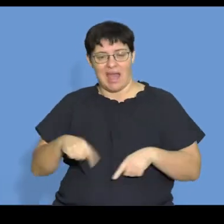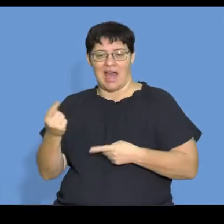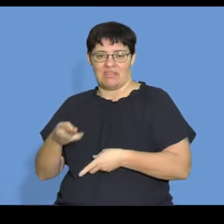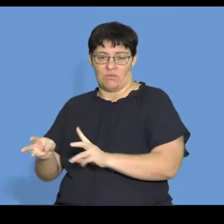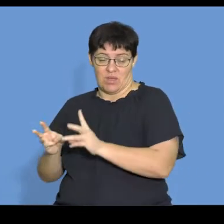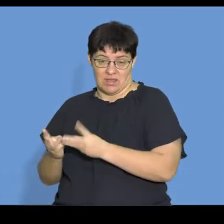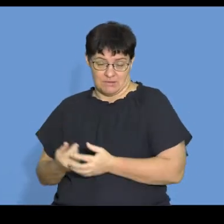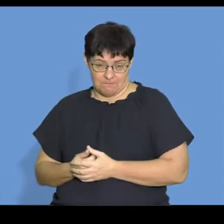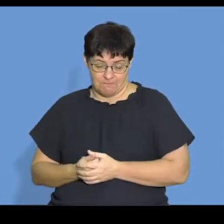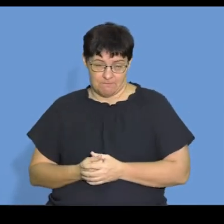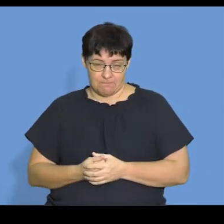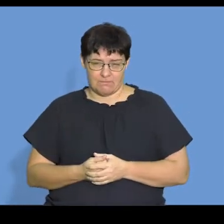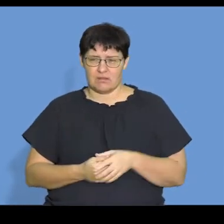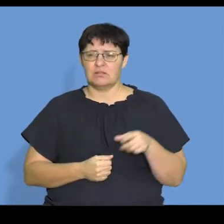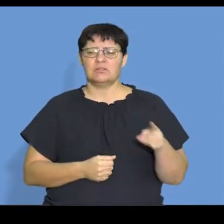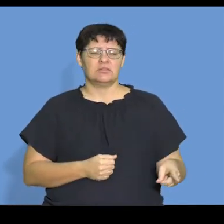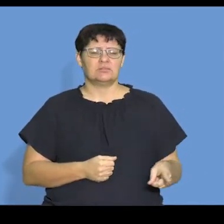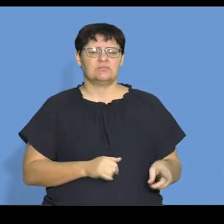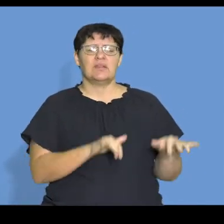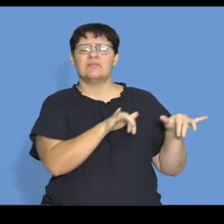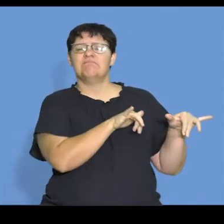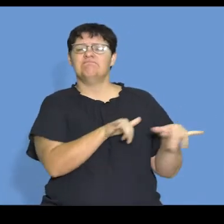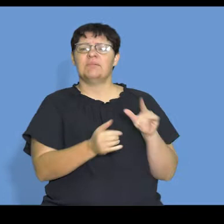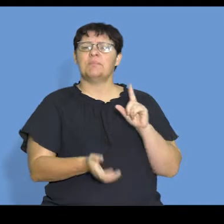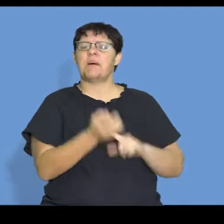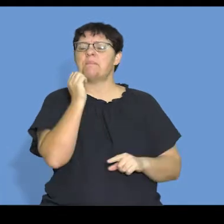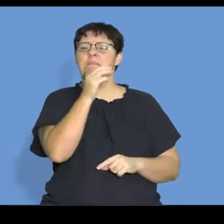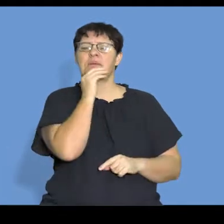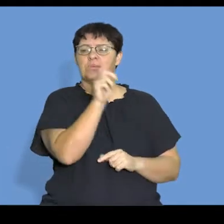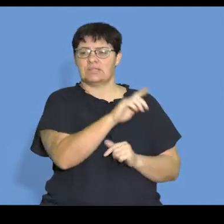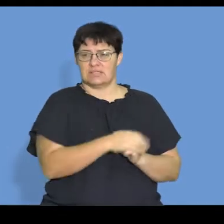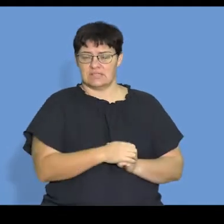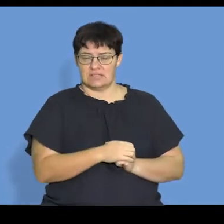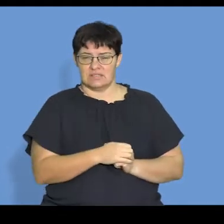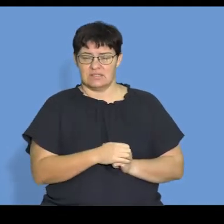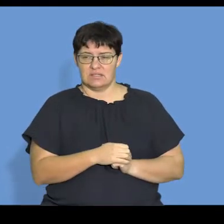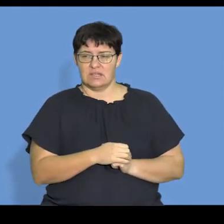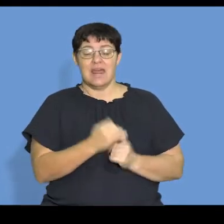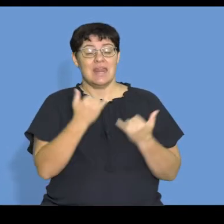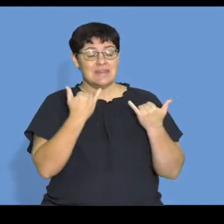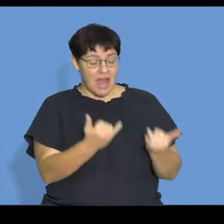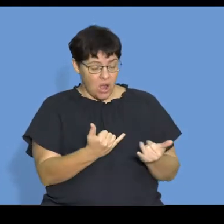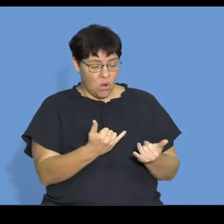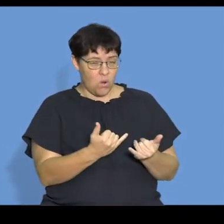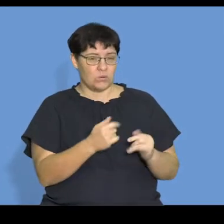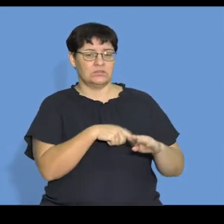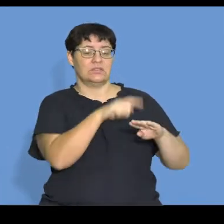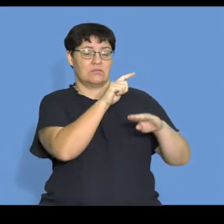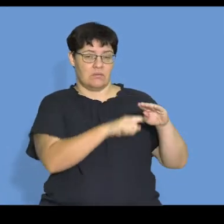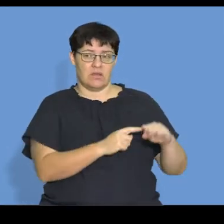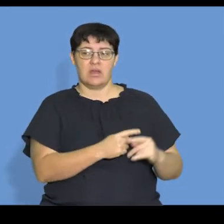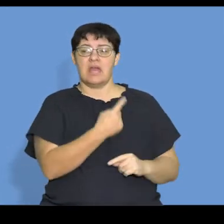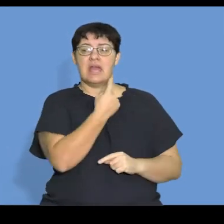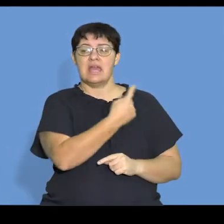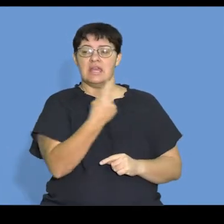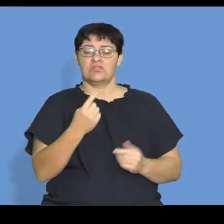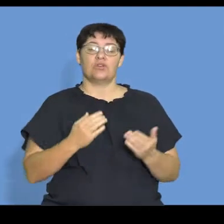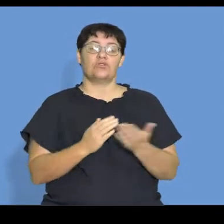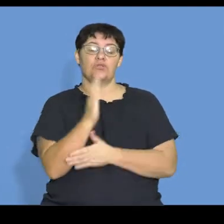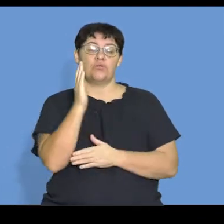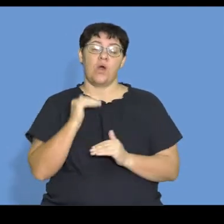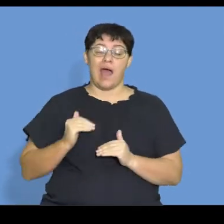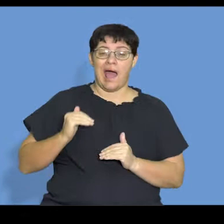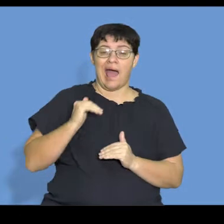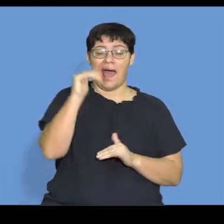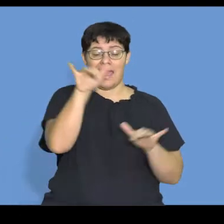does finding a common factor mean? It actually means that you are dividing each term by the